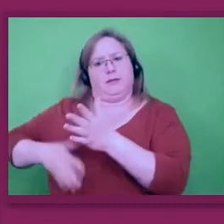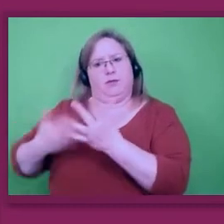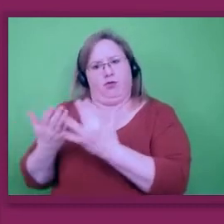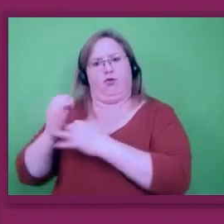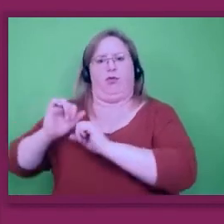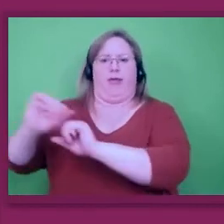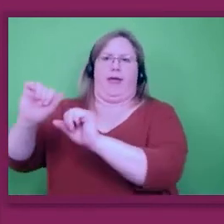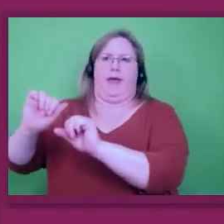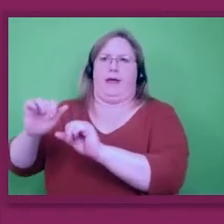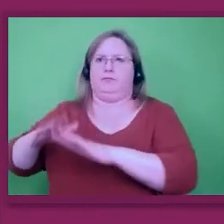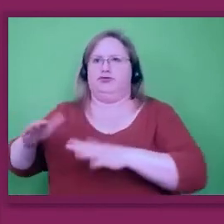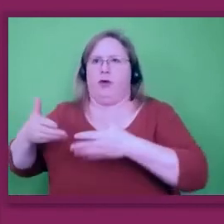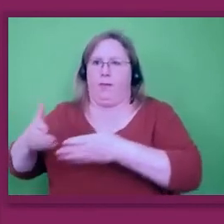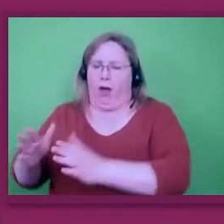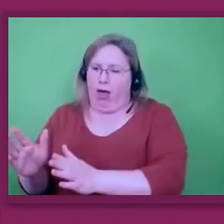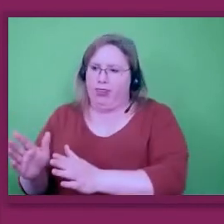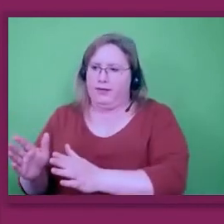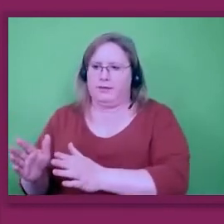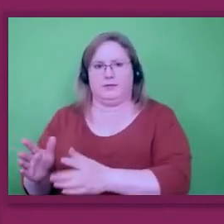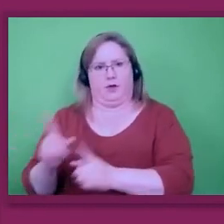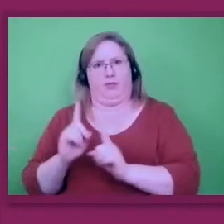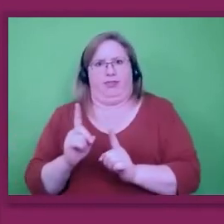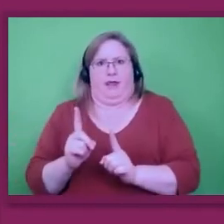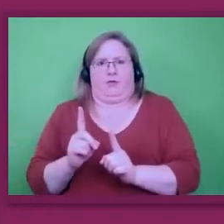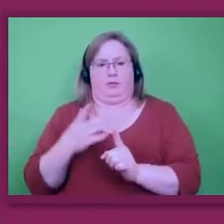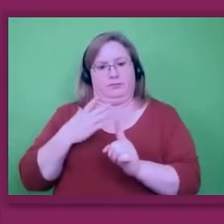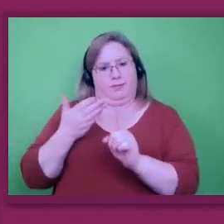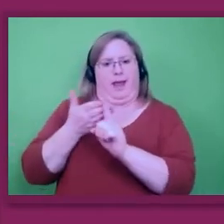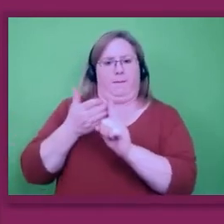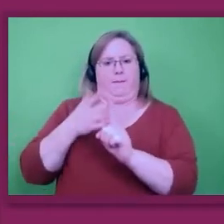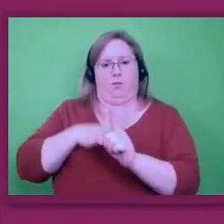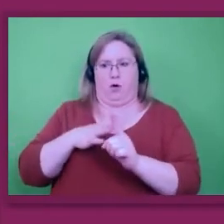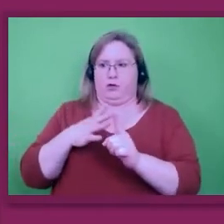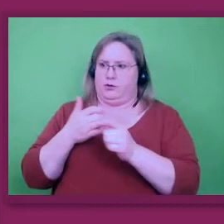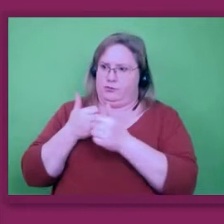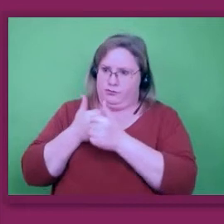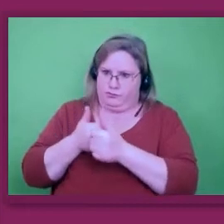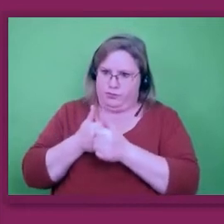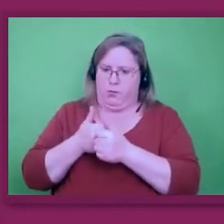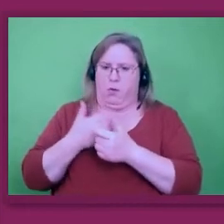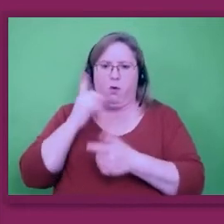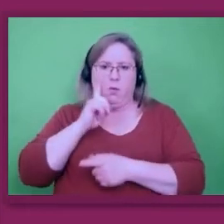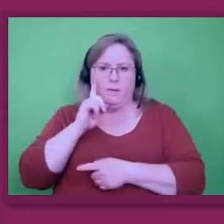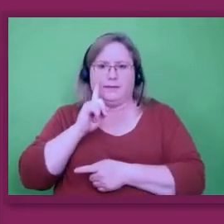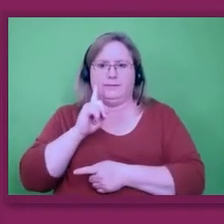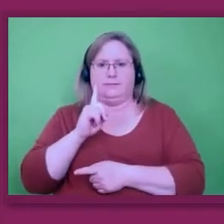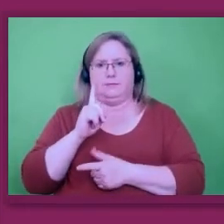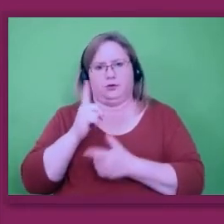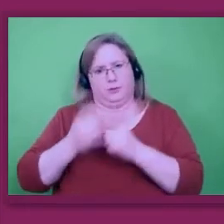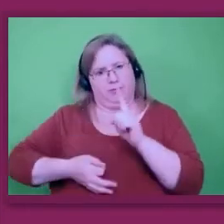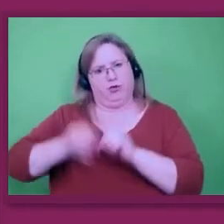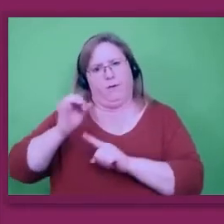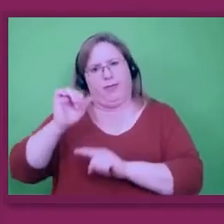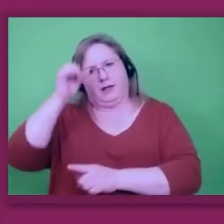advocate for themselves so that they can in turn have more better experiences giving birth. Because of course, as you know, if you